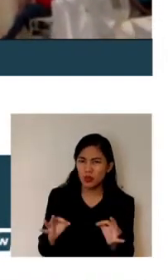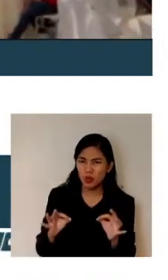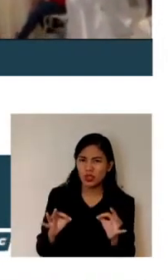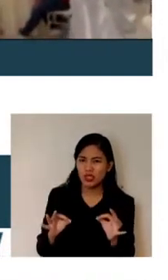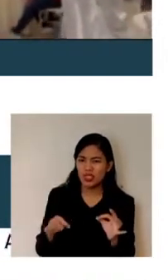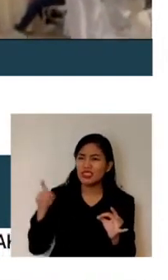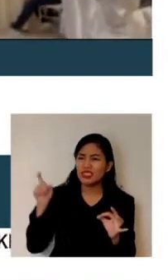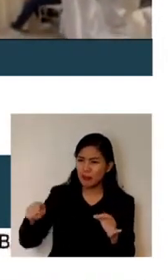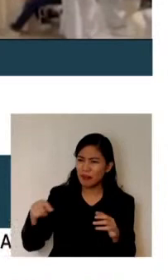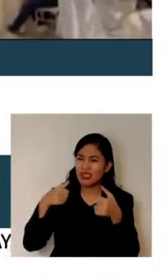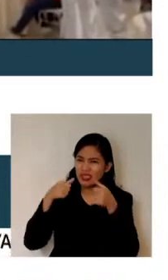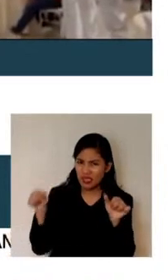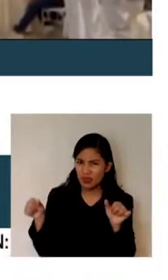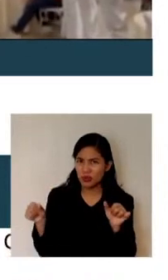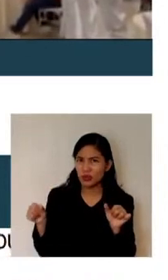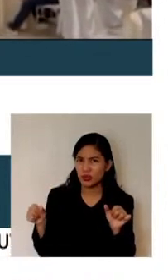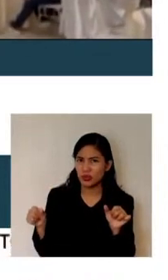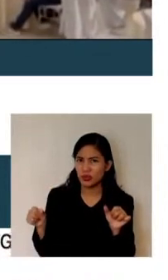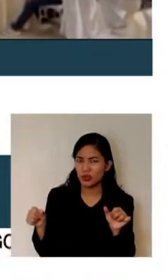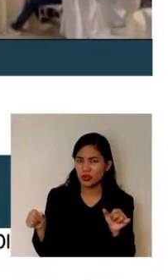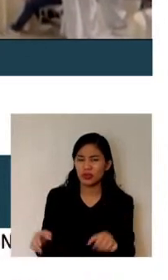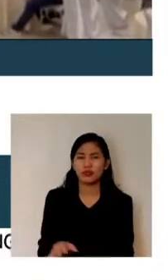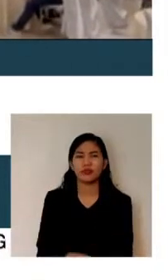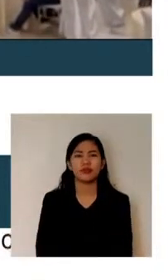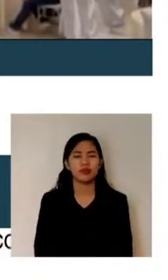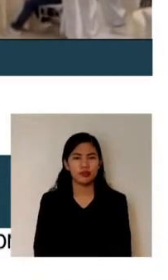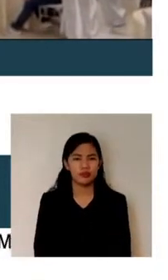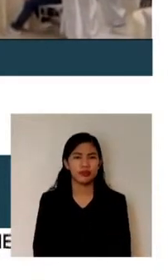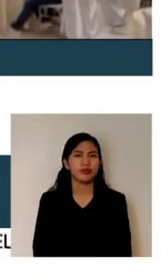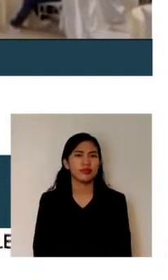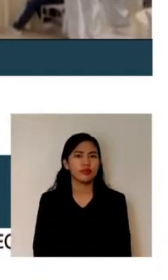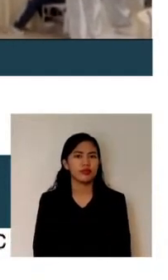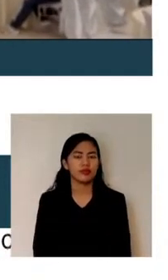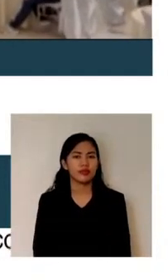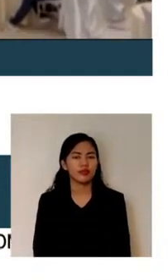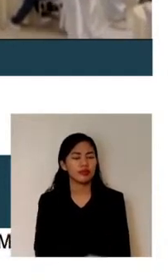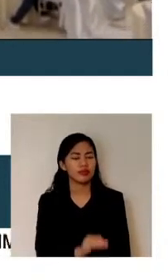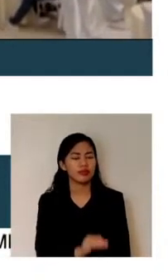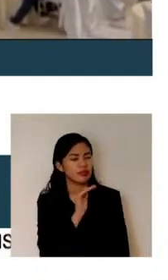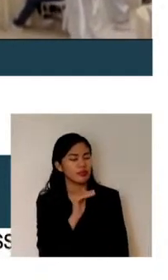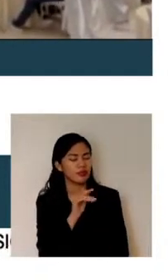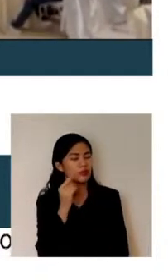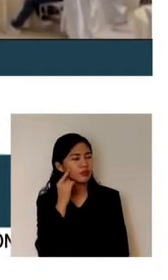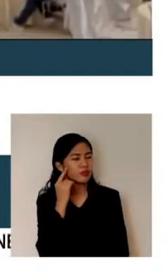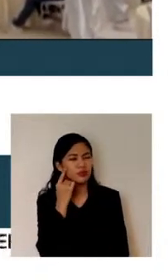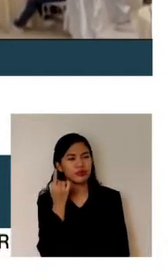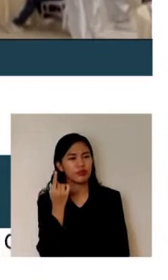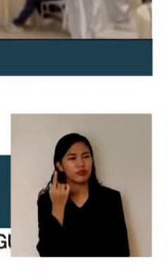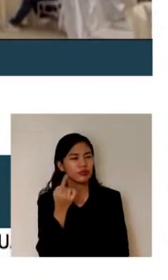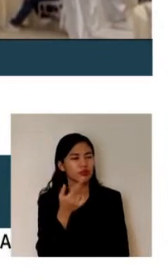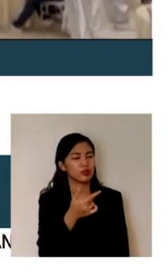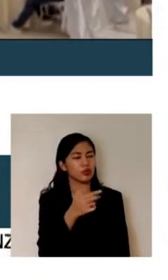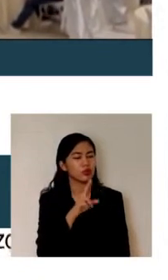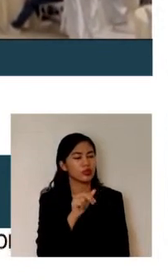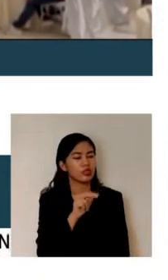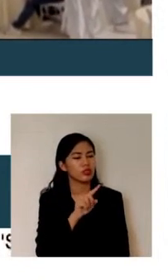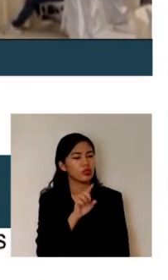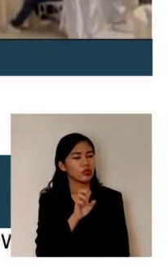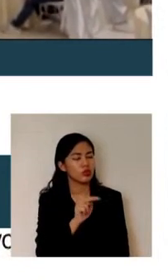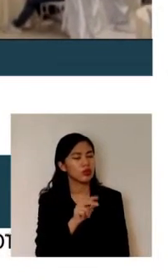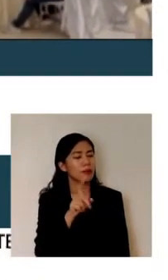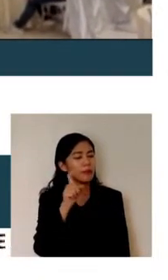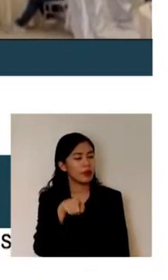it. Mm. Attorney Sal, do you think that Commissioner Guanzon should be disbarred because of